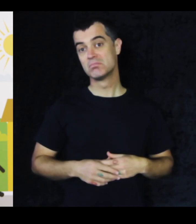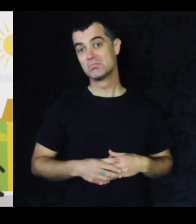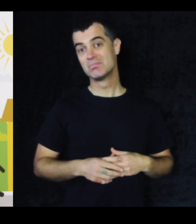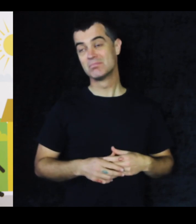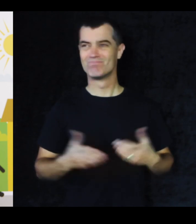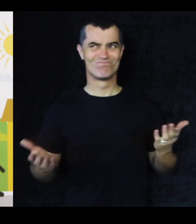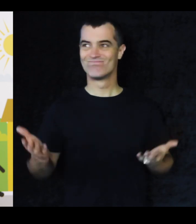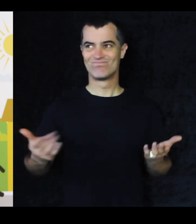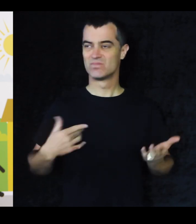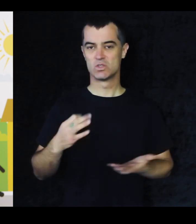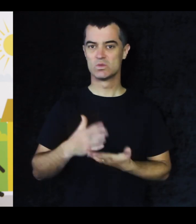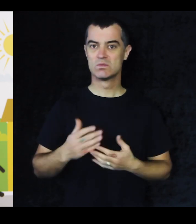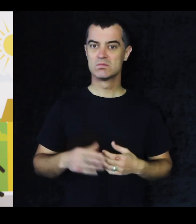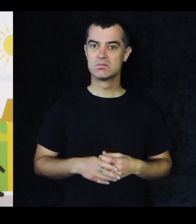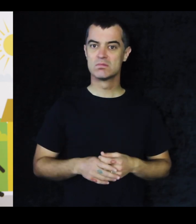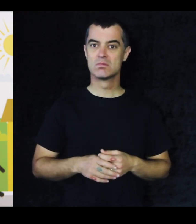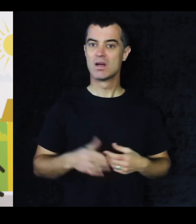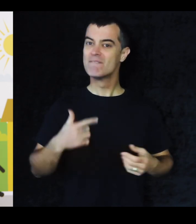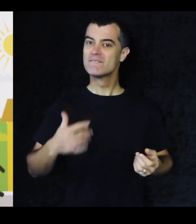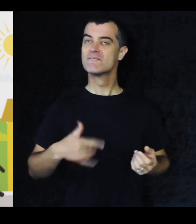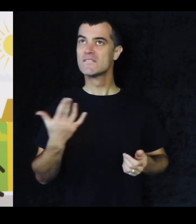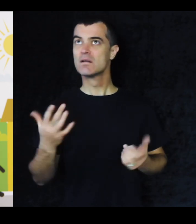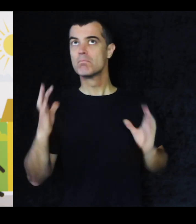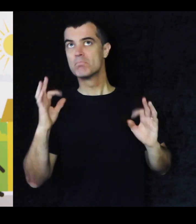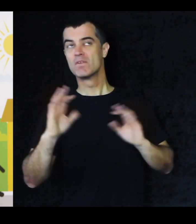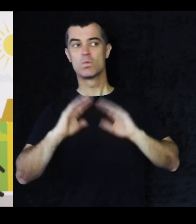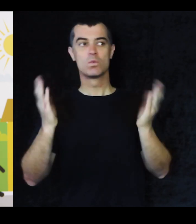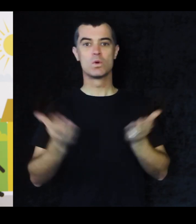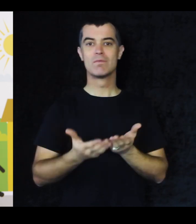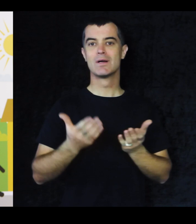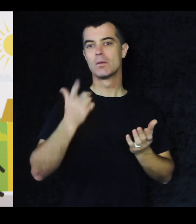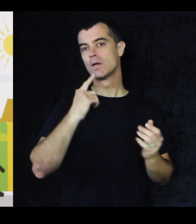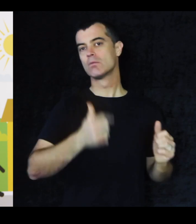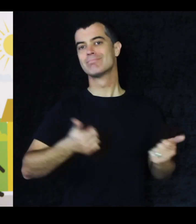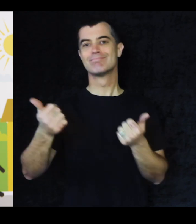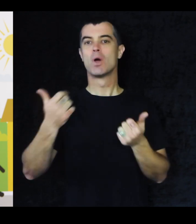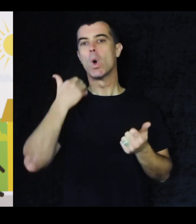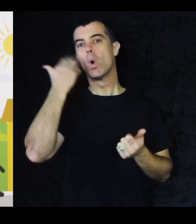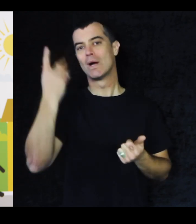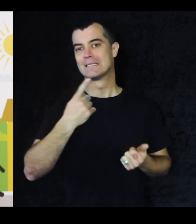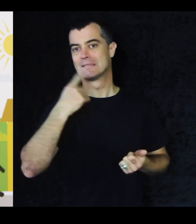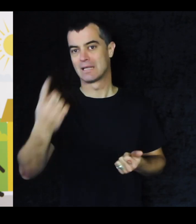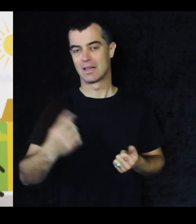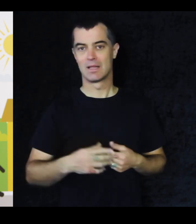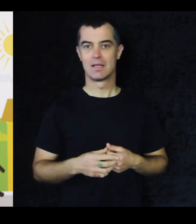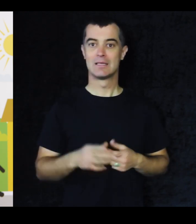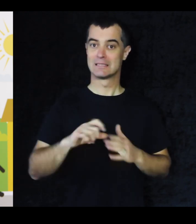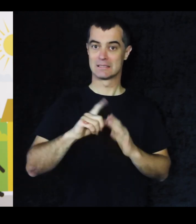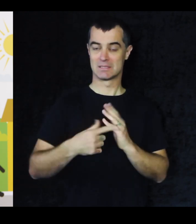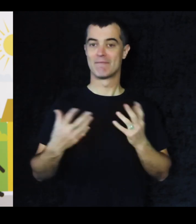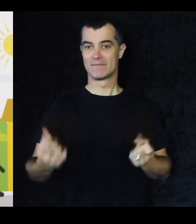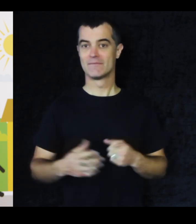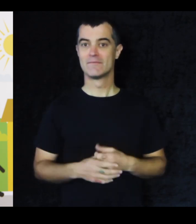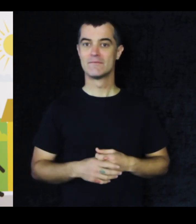is unsure. I think in an ideal world it would be so good to always disclose